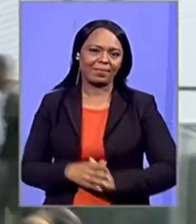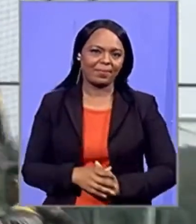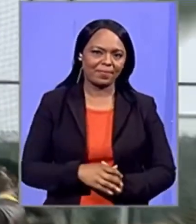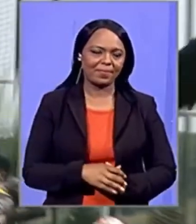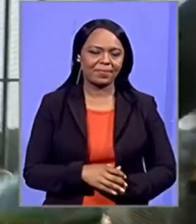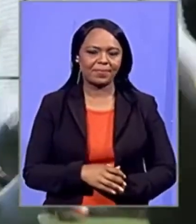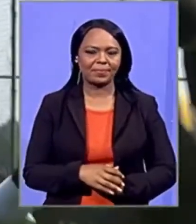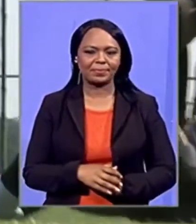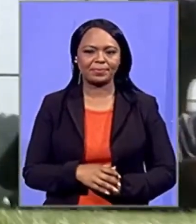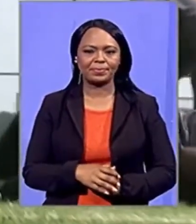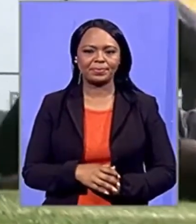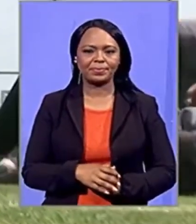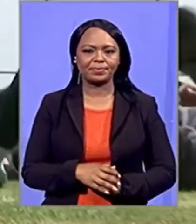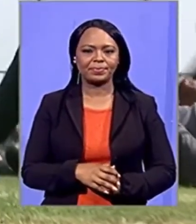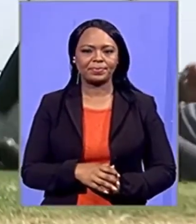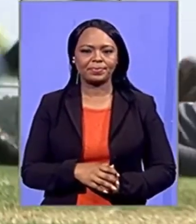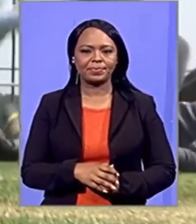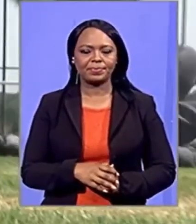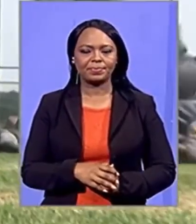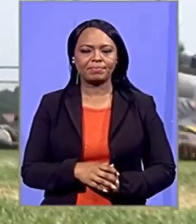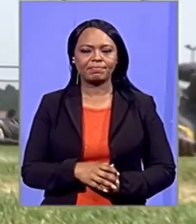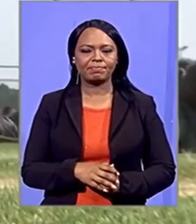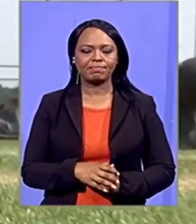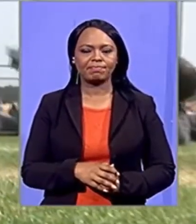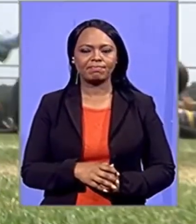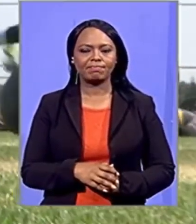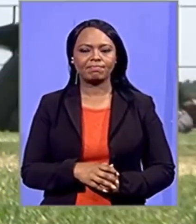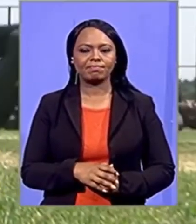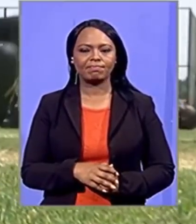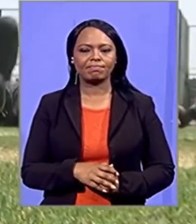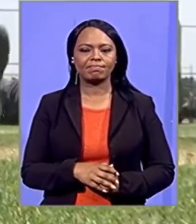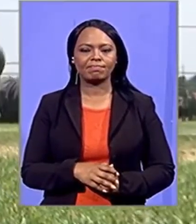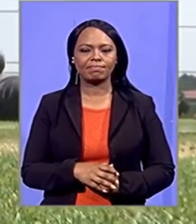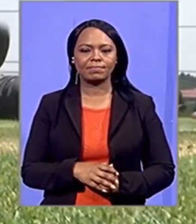Sefeso Ramara wa ditaba tša SABC ke le ka Johannesburg.